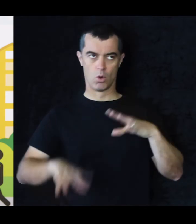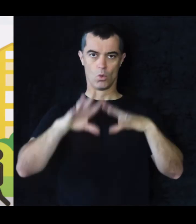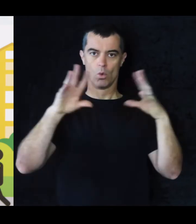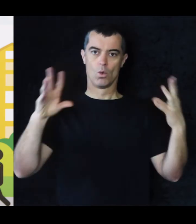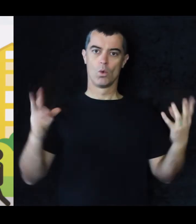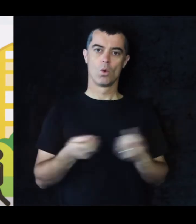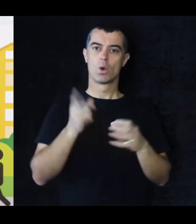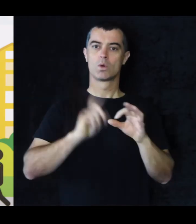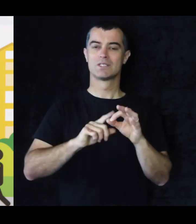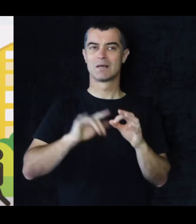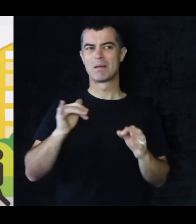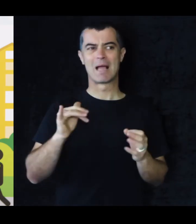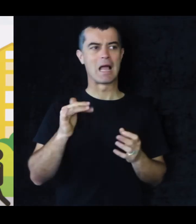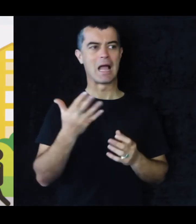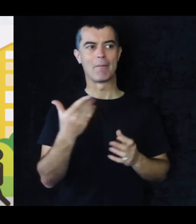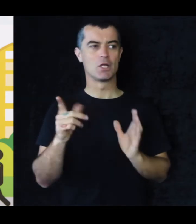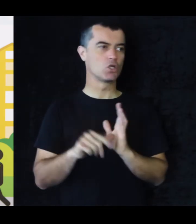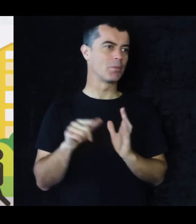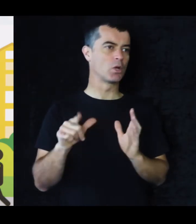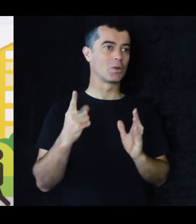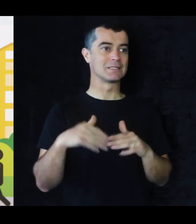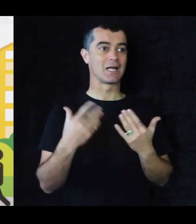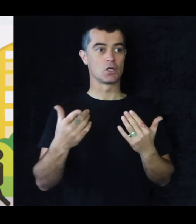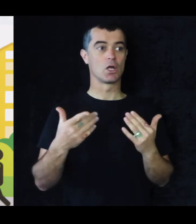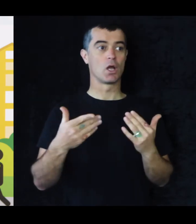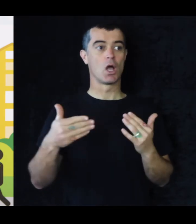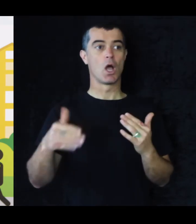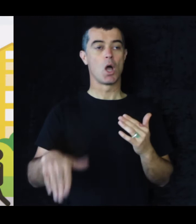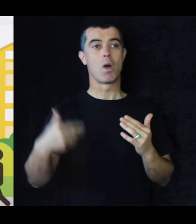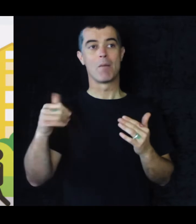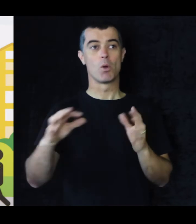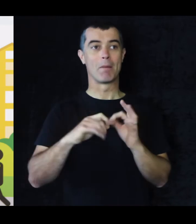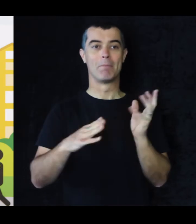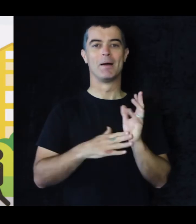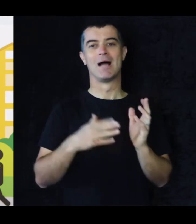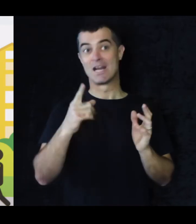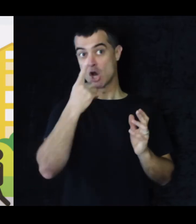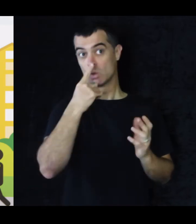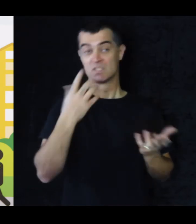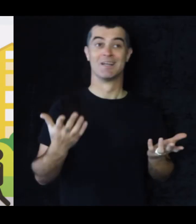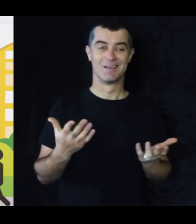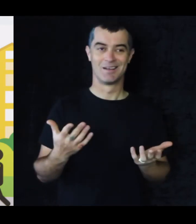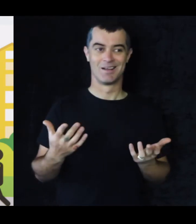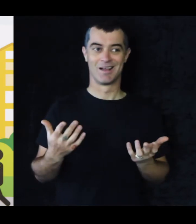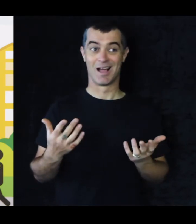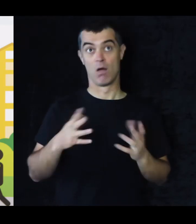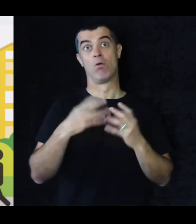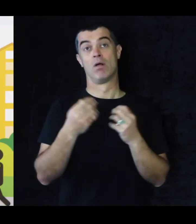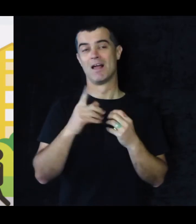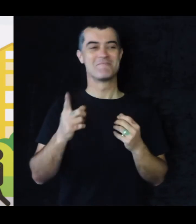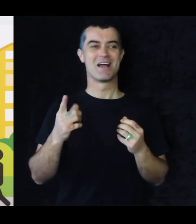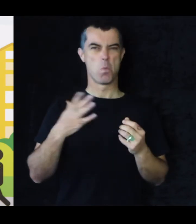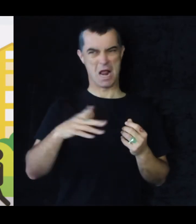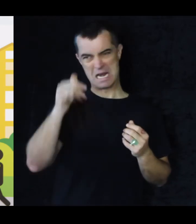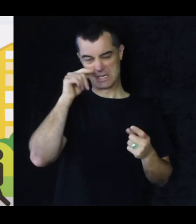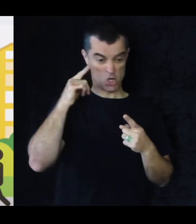book, all apart from maybe how many times in a day do you wipe your bum and nose, and it's just like, why do they